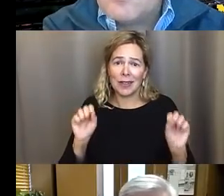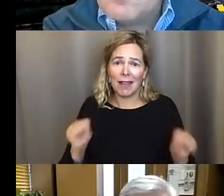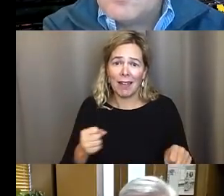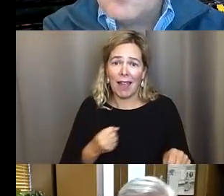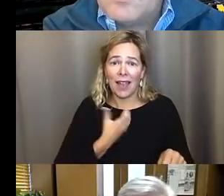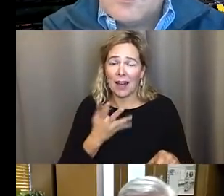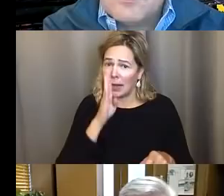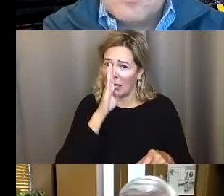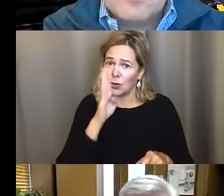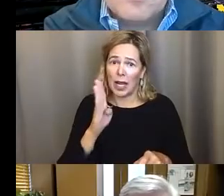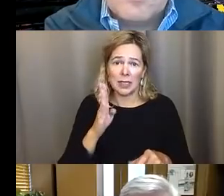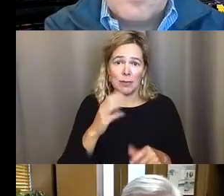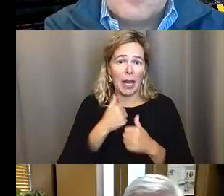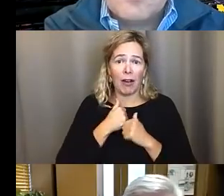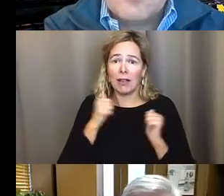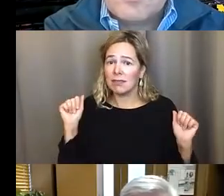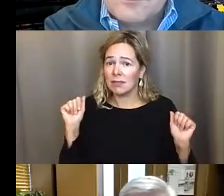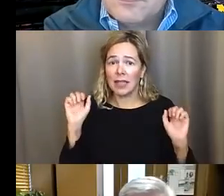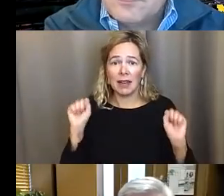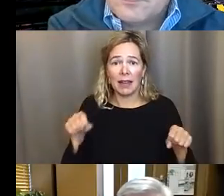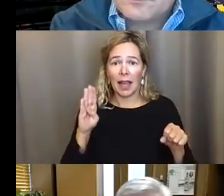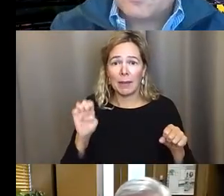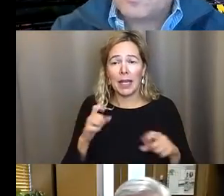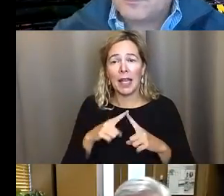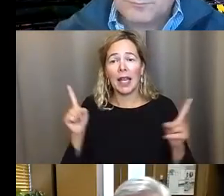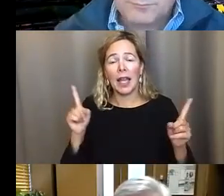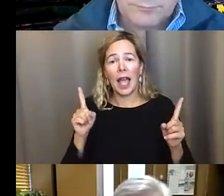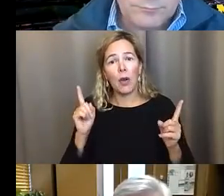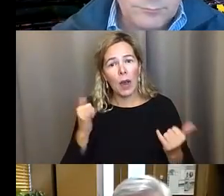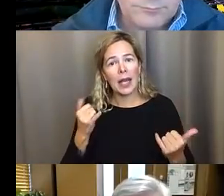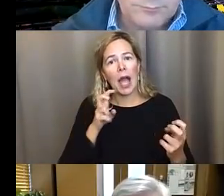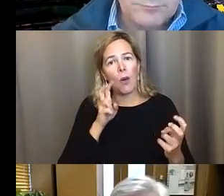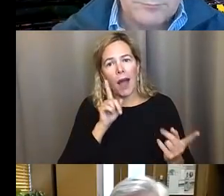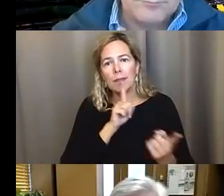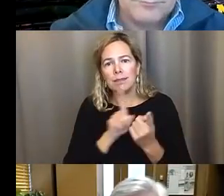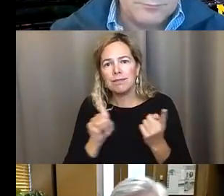be, and I will do that. I am in the process of going around meeting with departments, but I'm